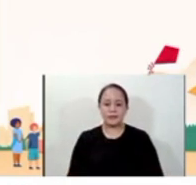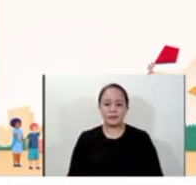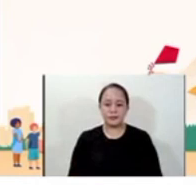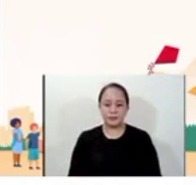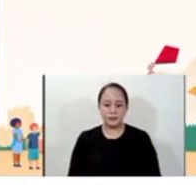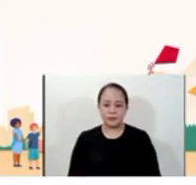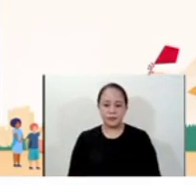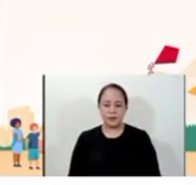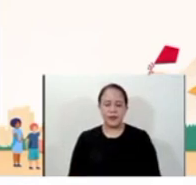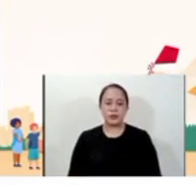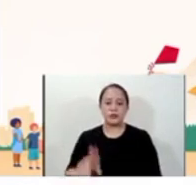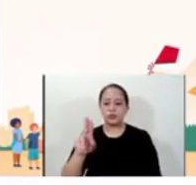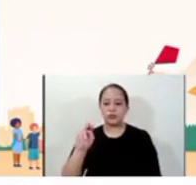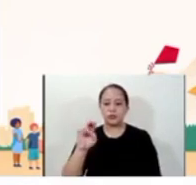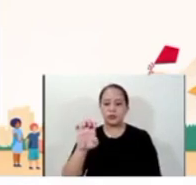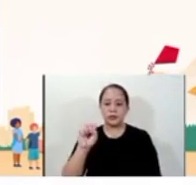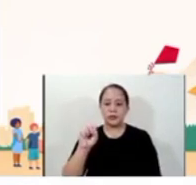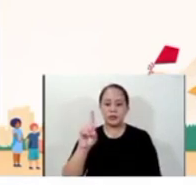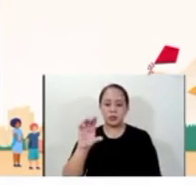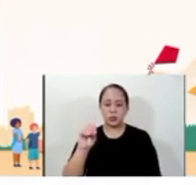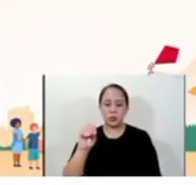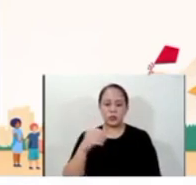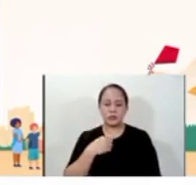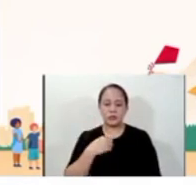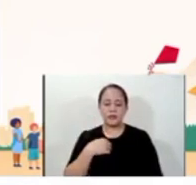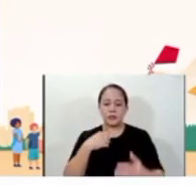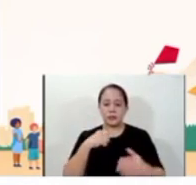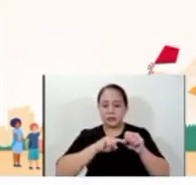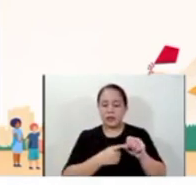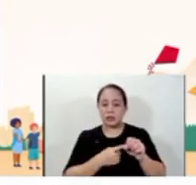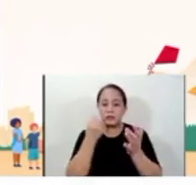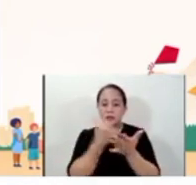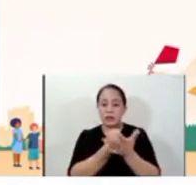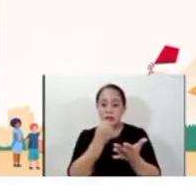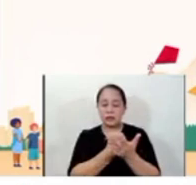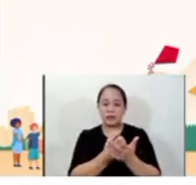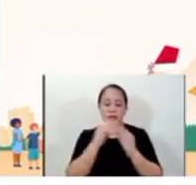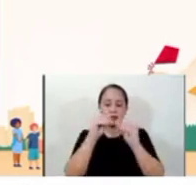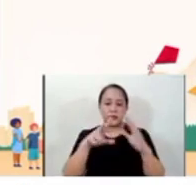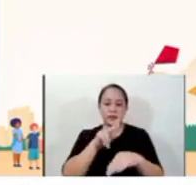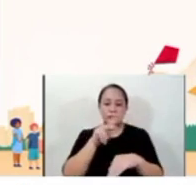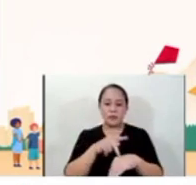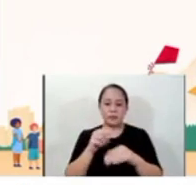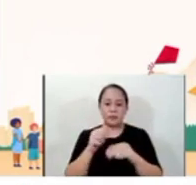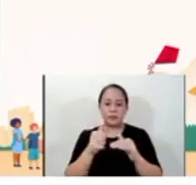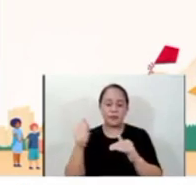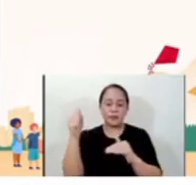from UNESCO shows that entry-level salaries of teachers in the Philippines is the highest